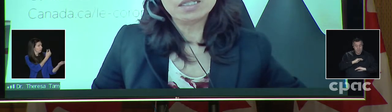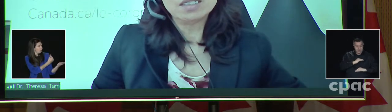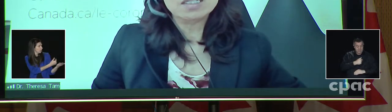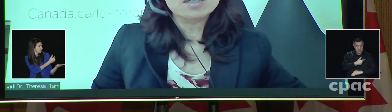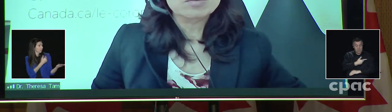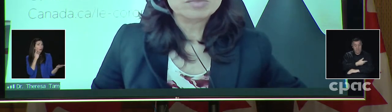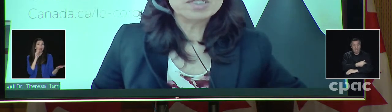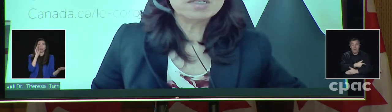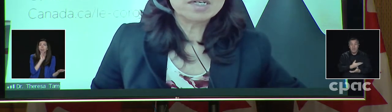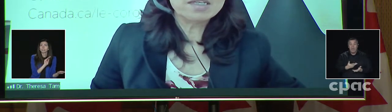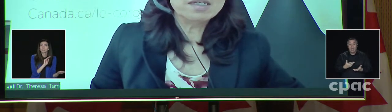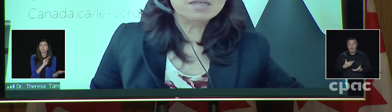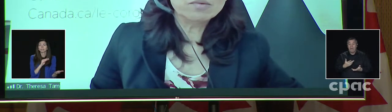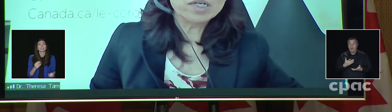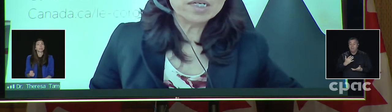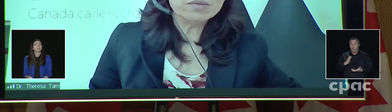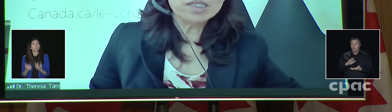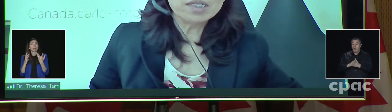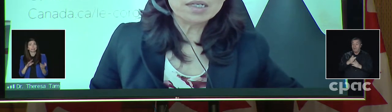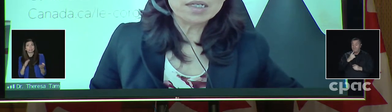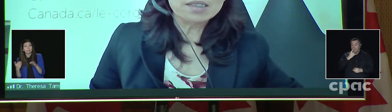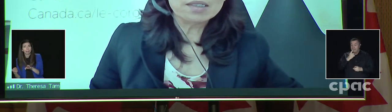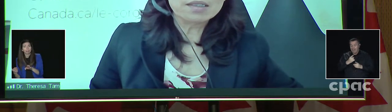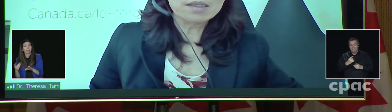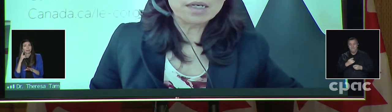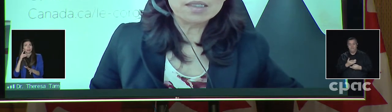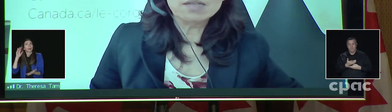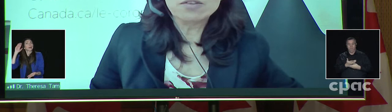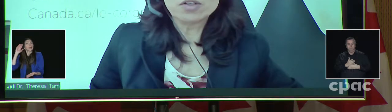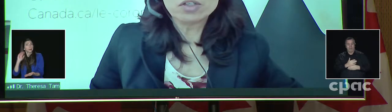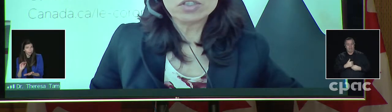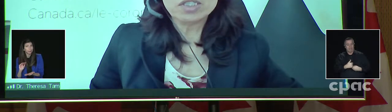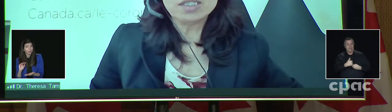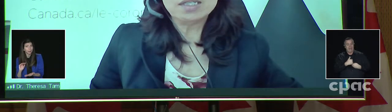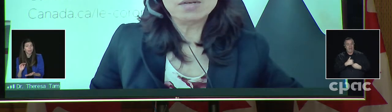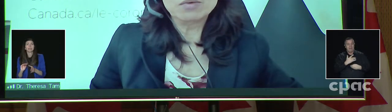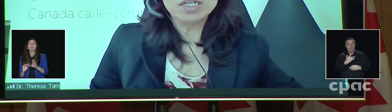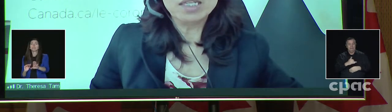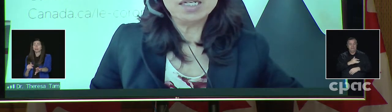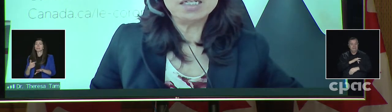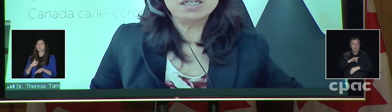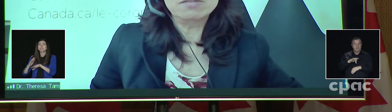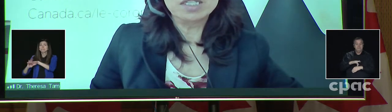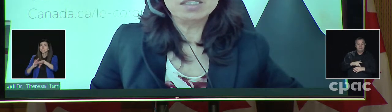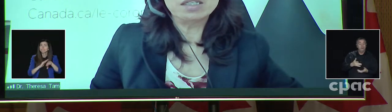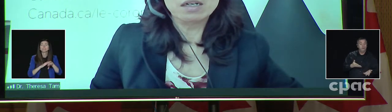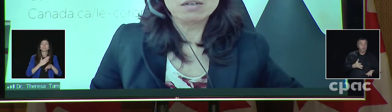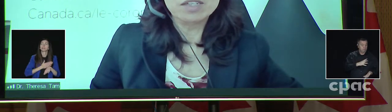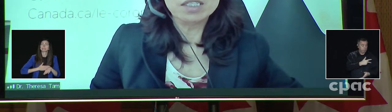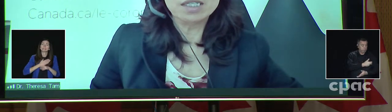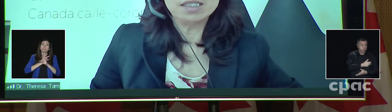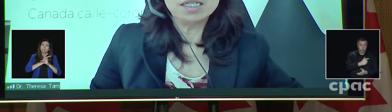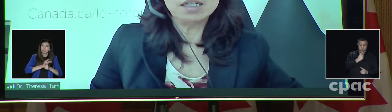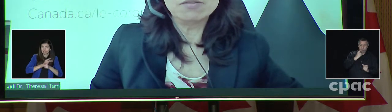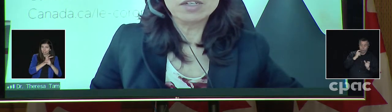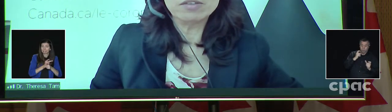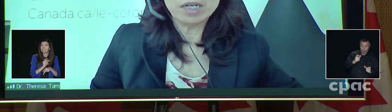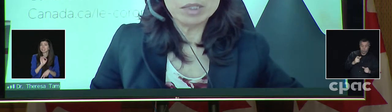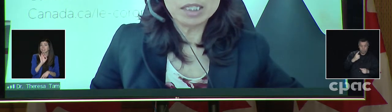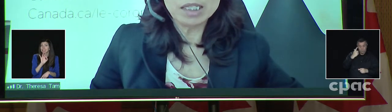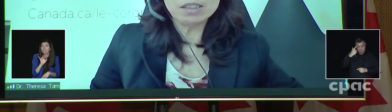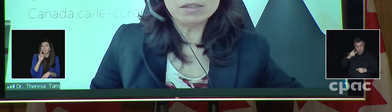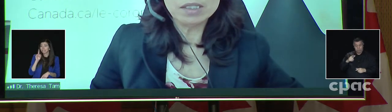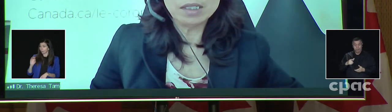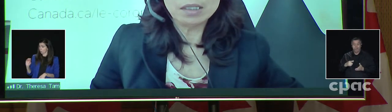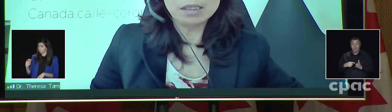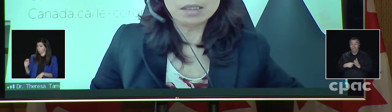severity. But I think why we're asking for caution is that when that curve takes off, and it can take off very